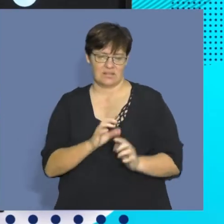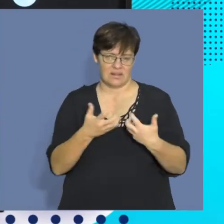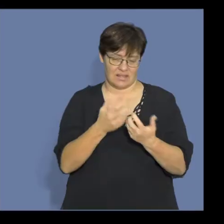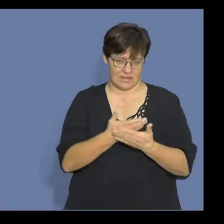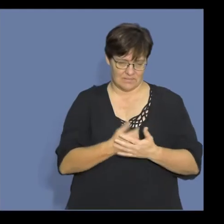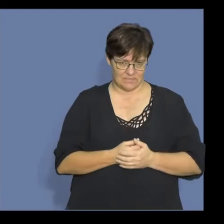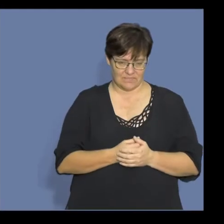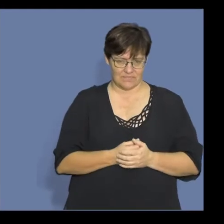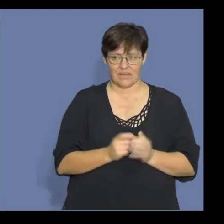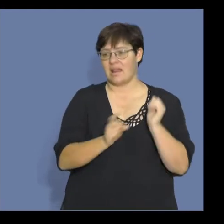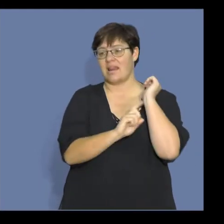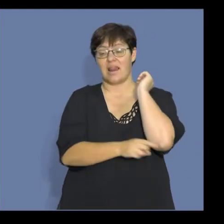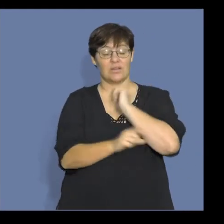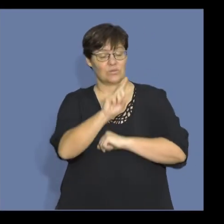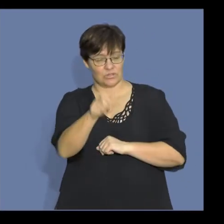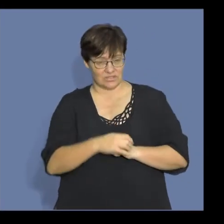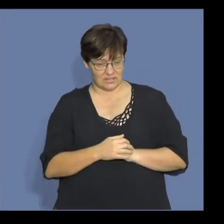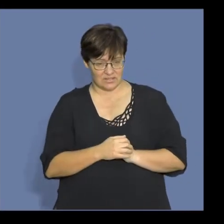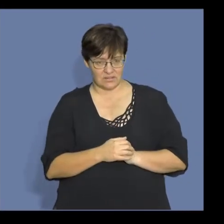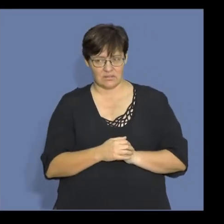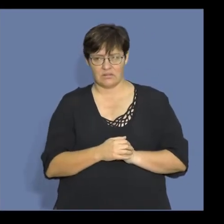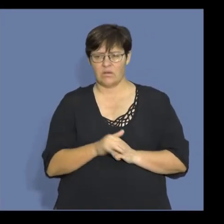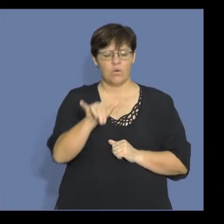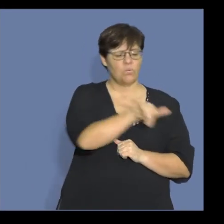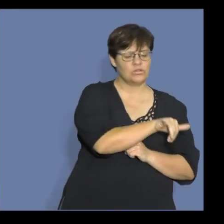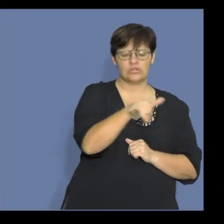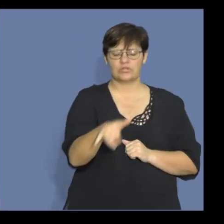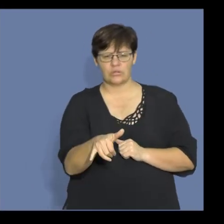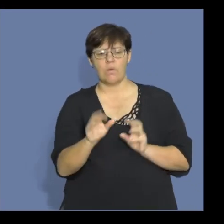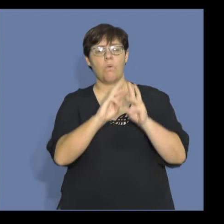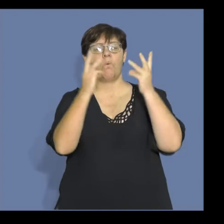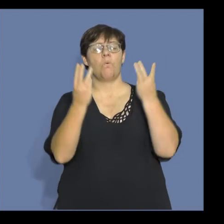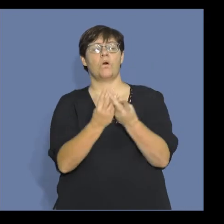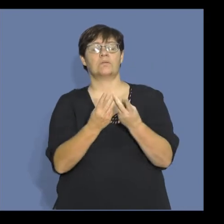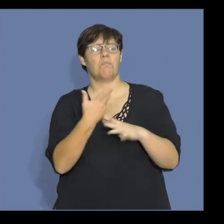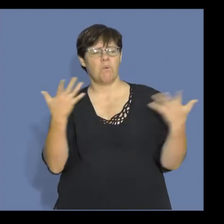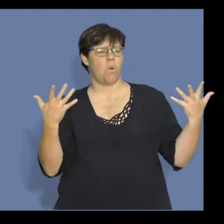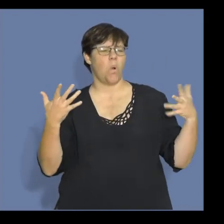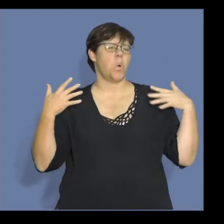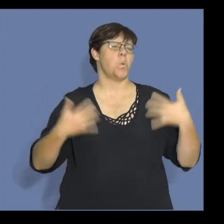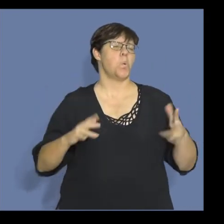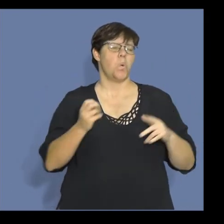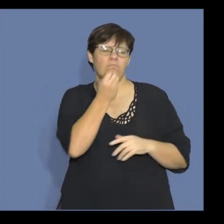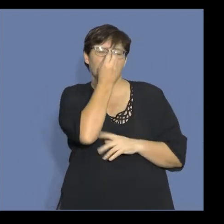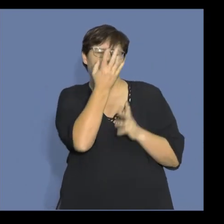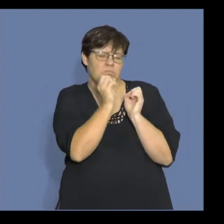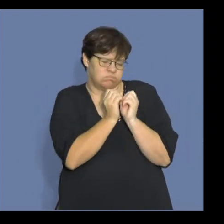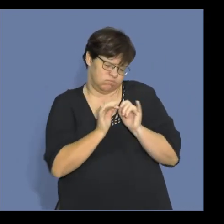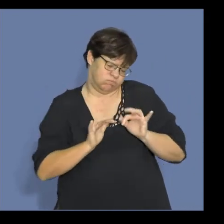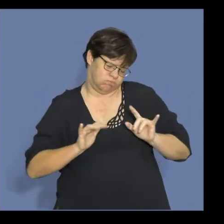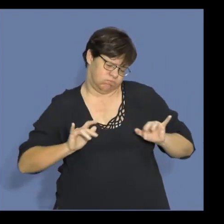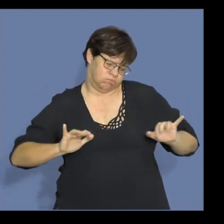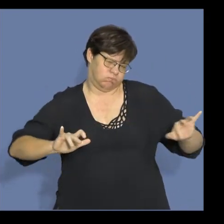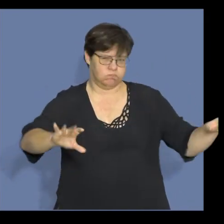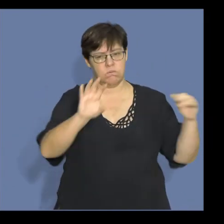question. Finally, let's get to the last question in this. Which biome includes one of the world's richest floral